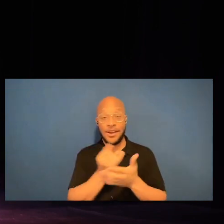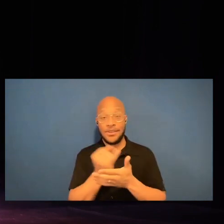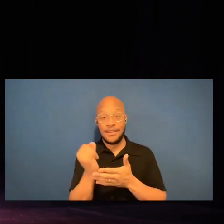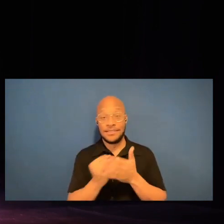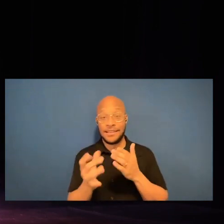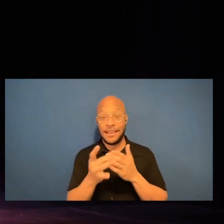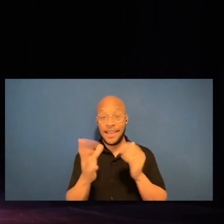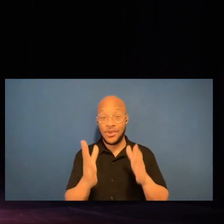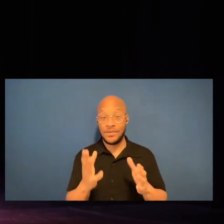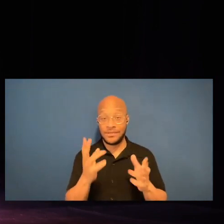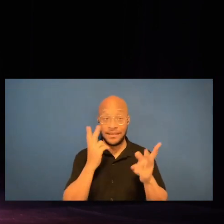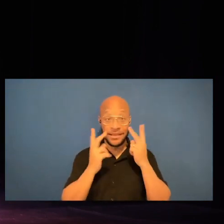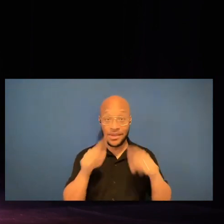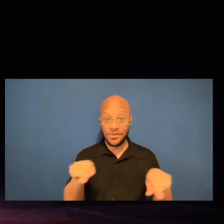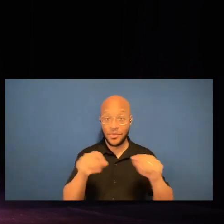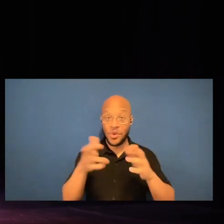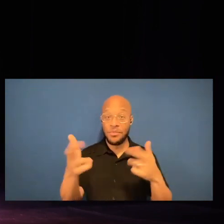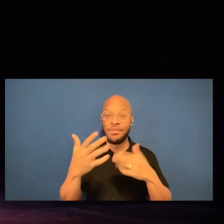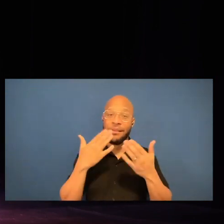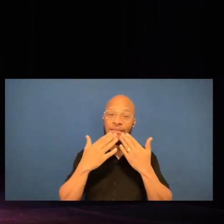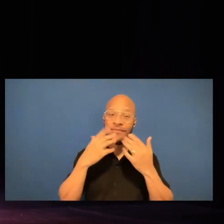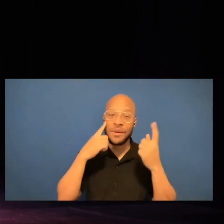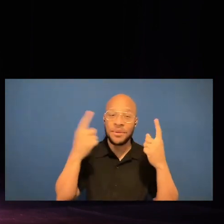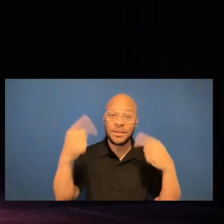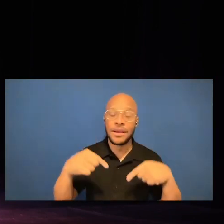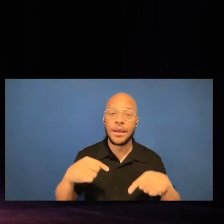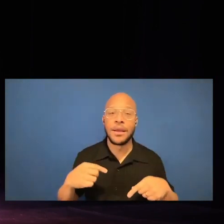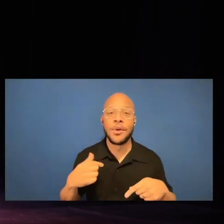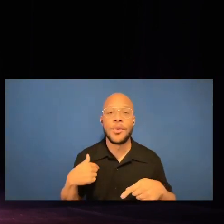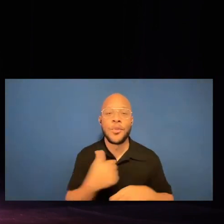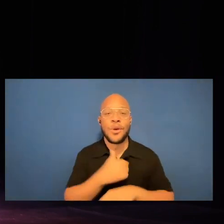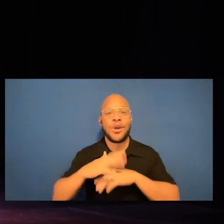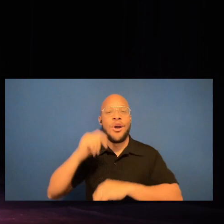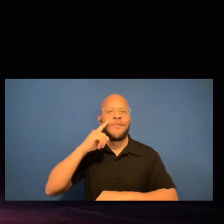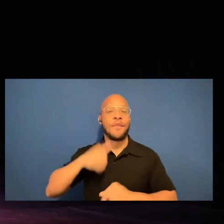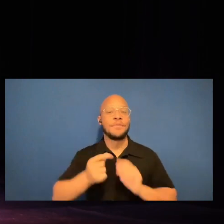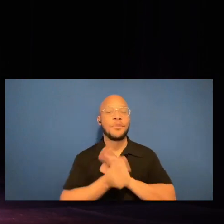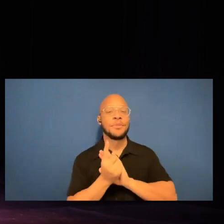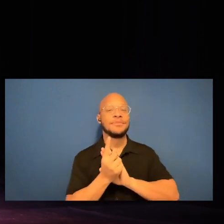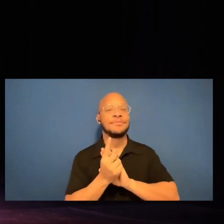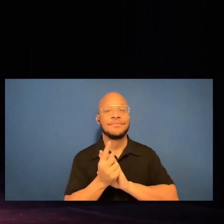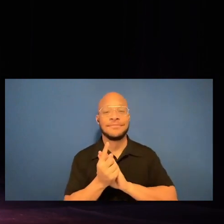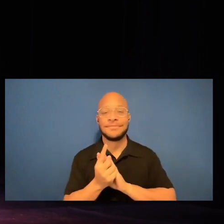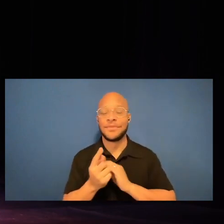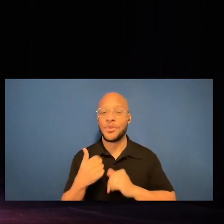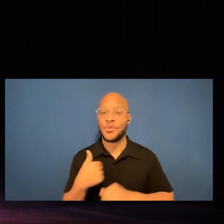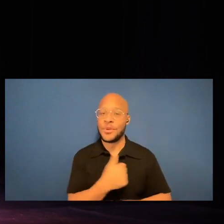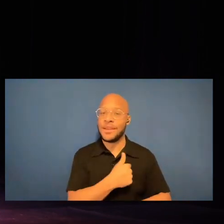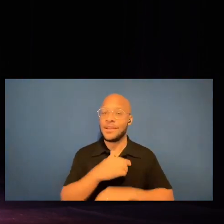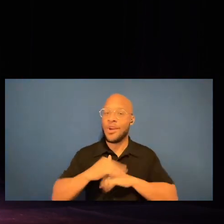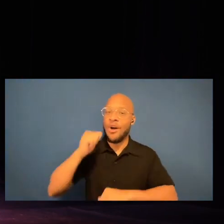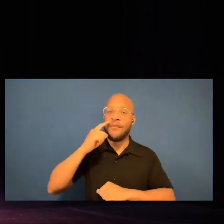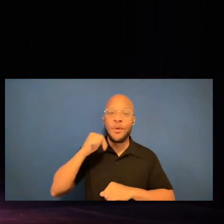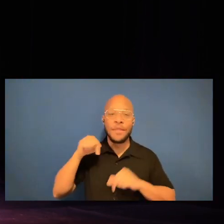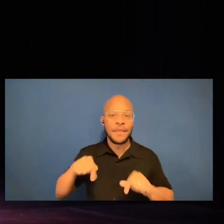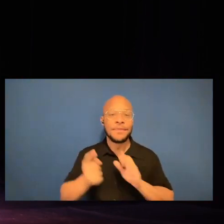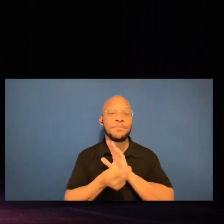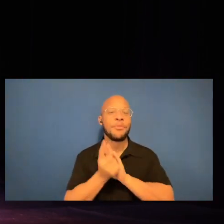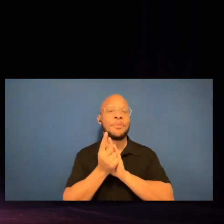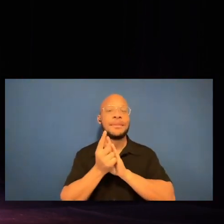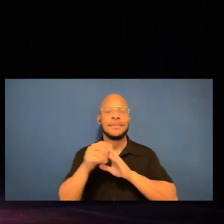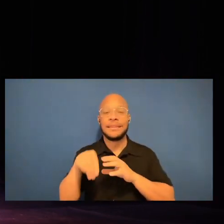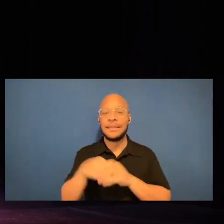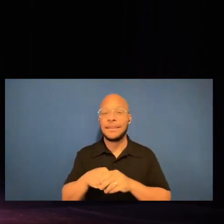called to this moment of the artistic, we are called to this moment in the artistic